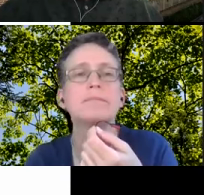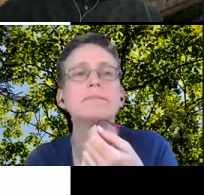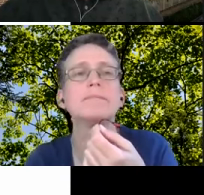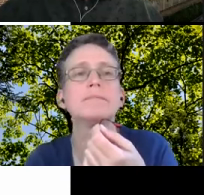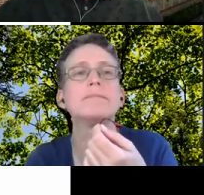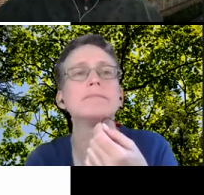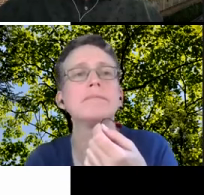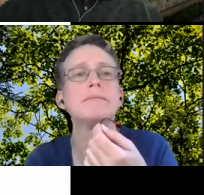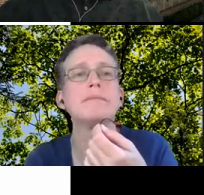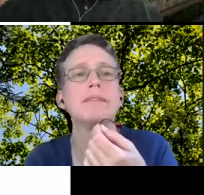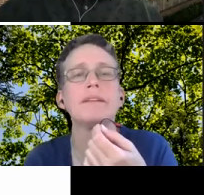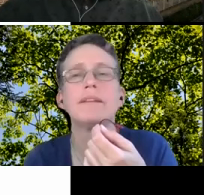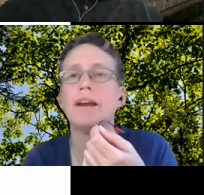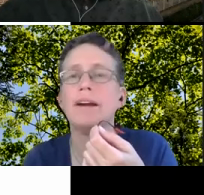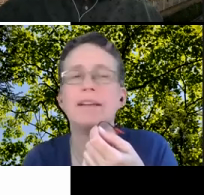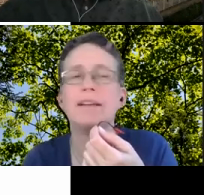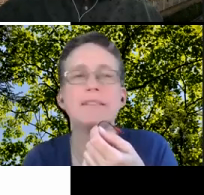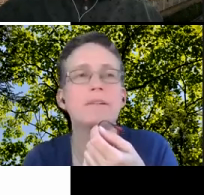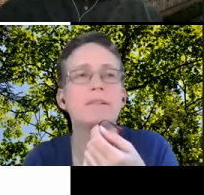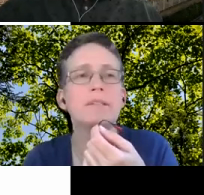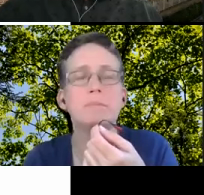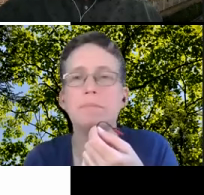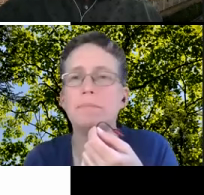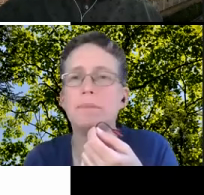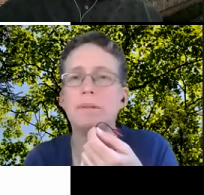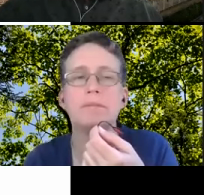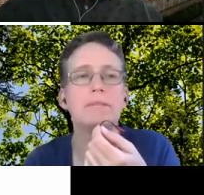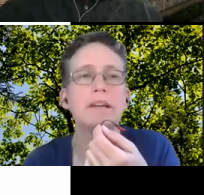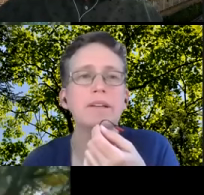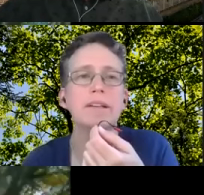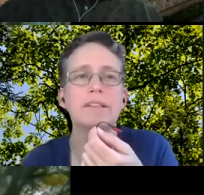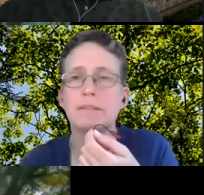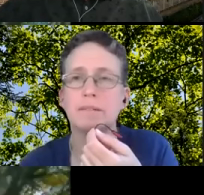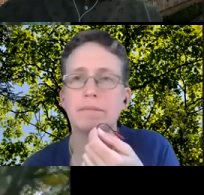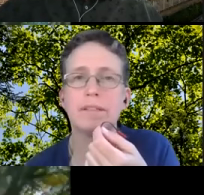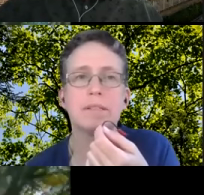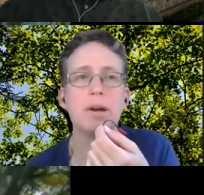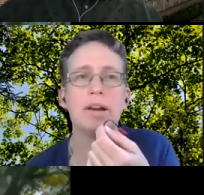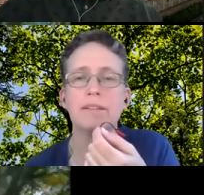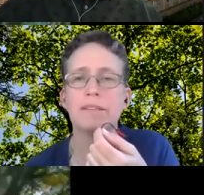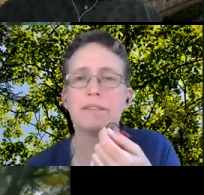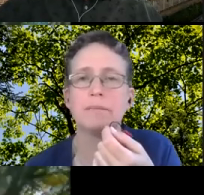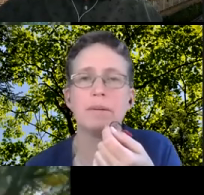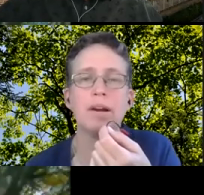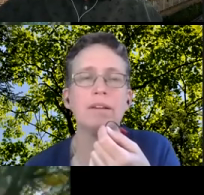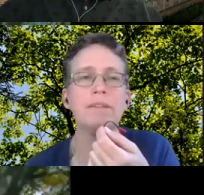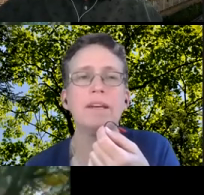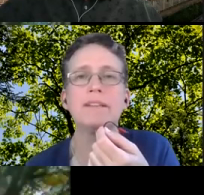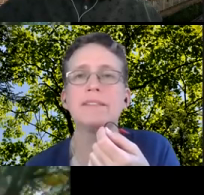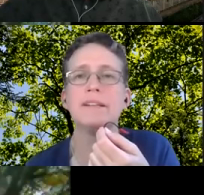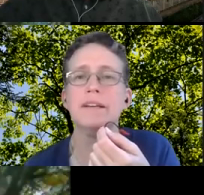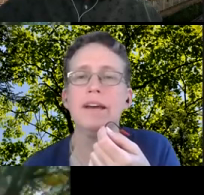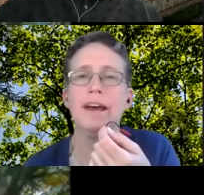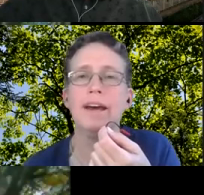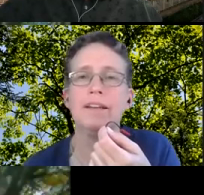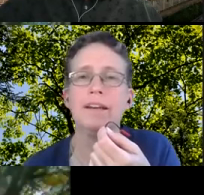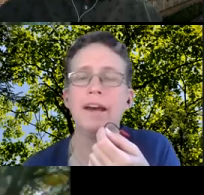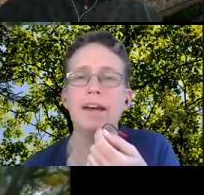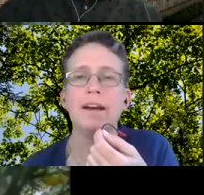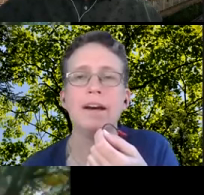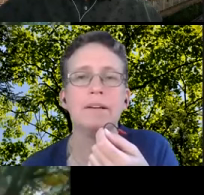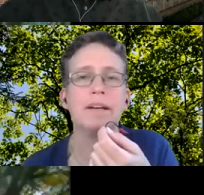that a little bit. All right, so I want you to sort of take a look at this park. This is a park in Phoenix,